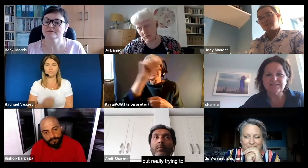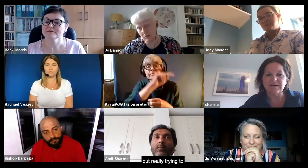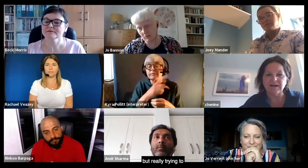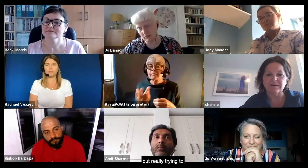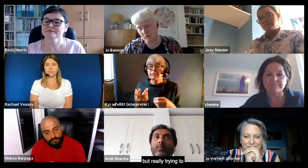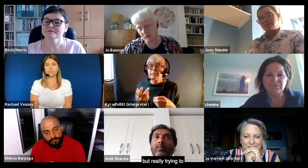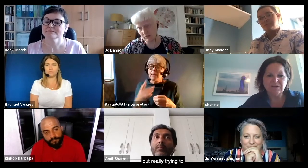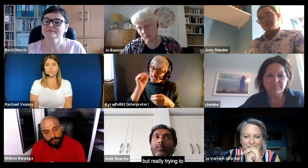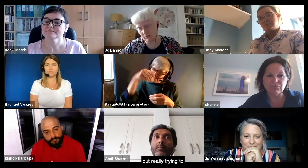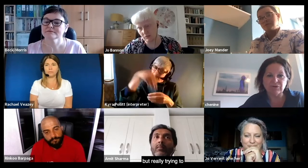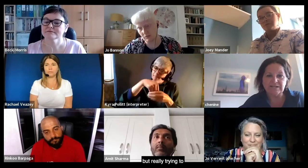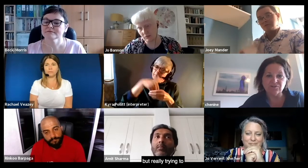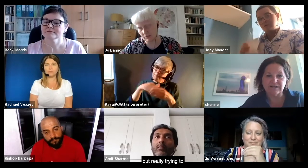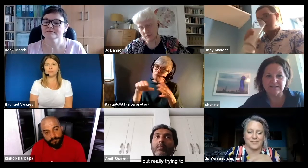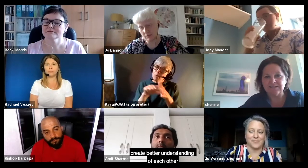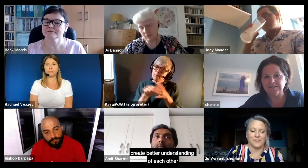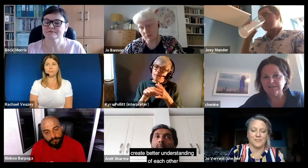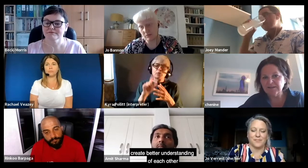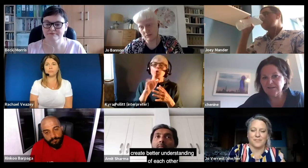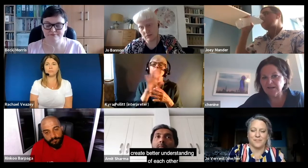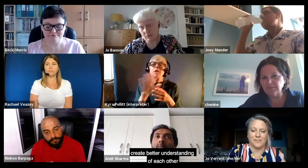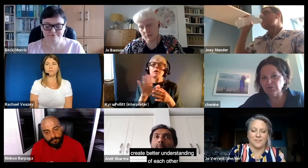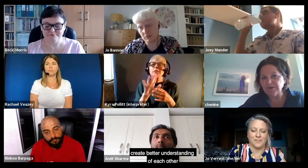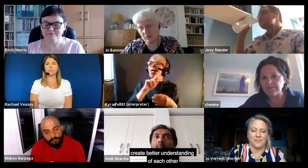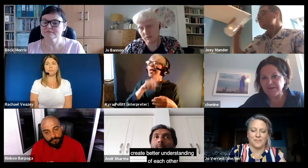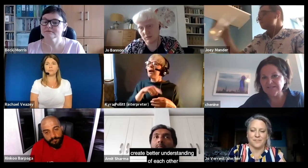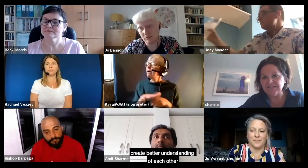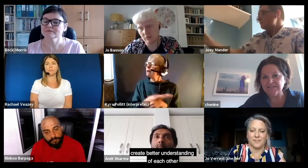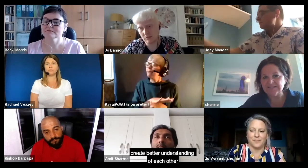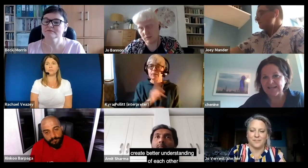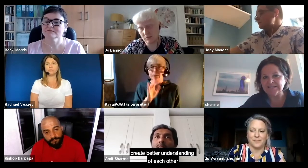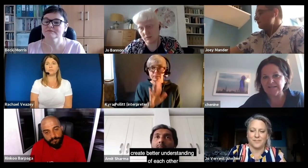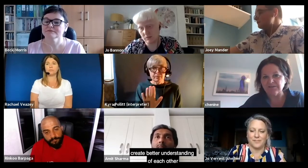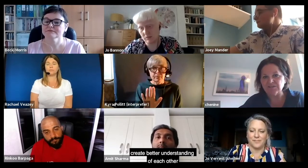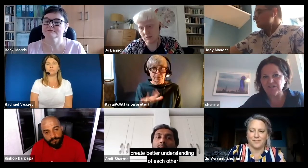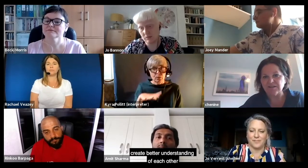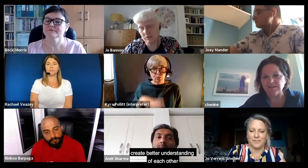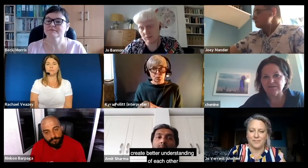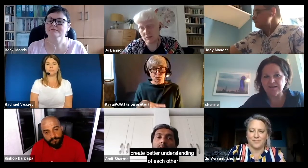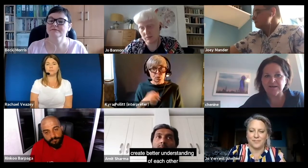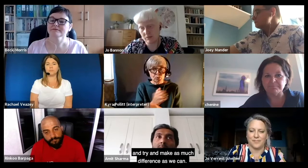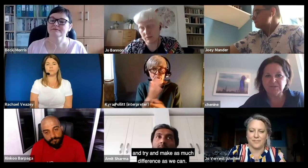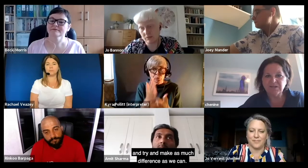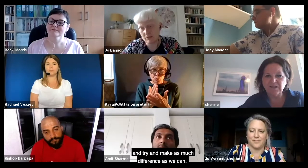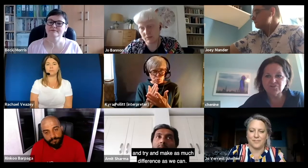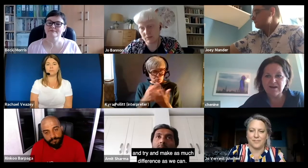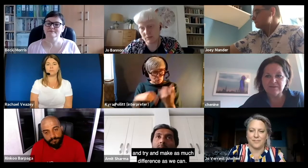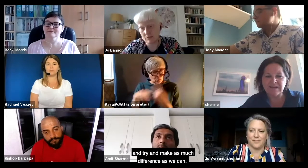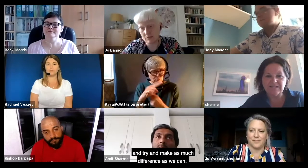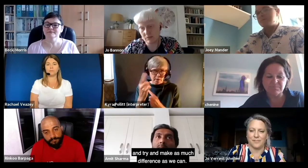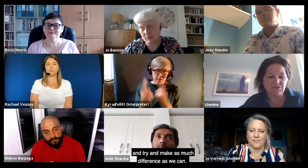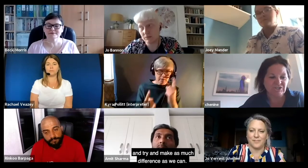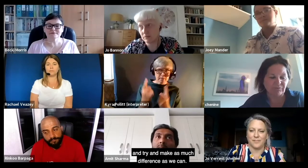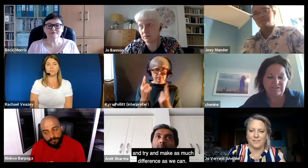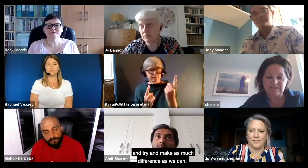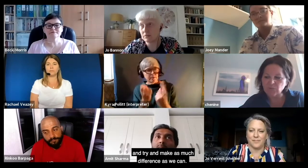us, but really trying to create better understanding of each other and try and make